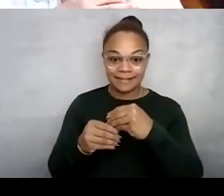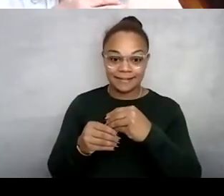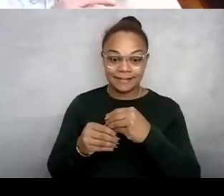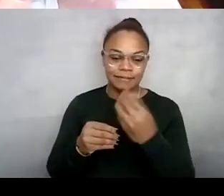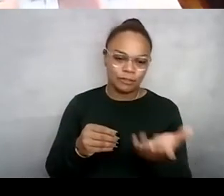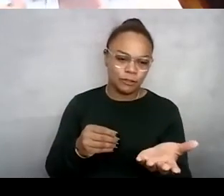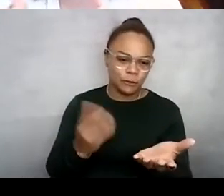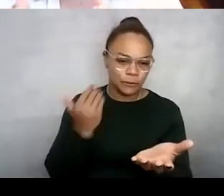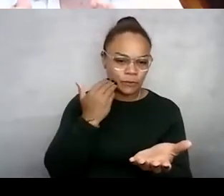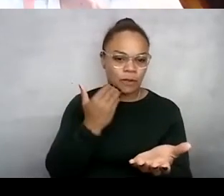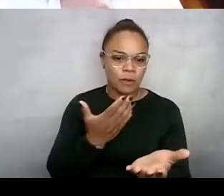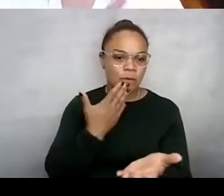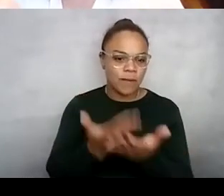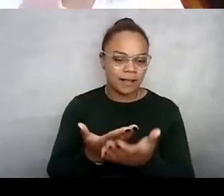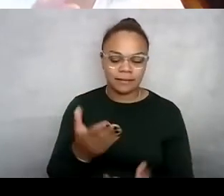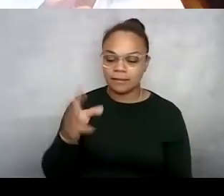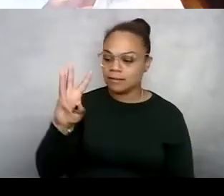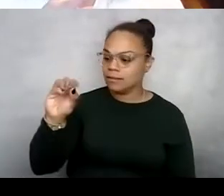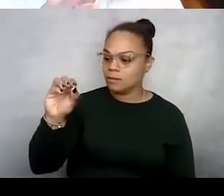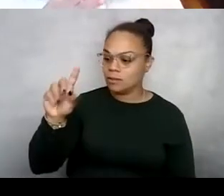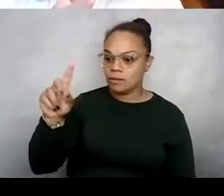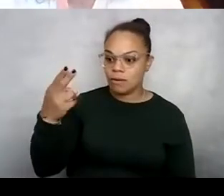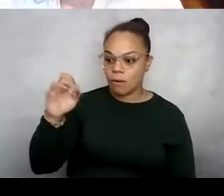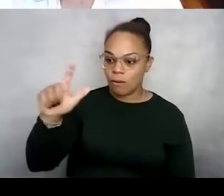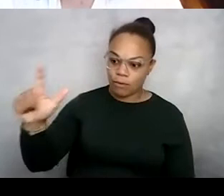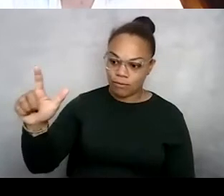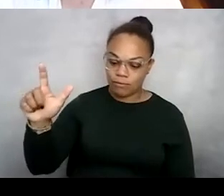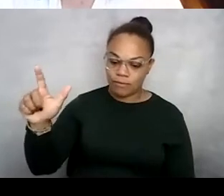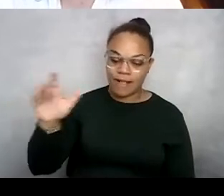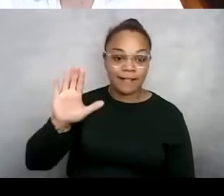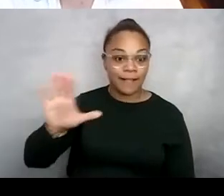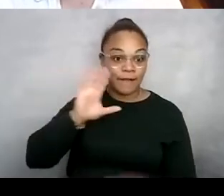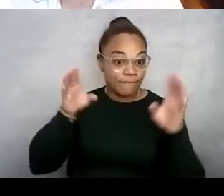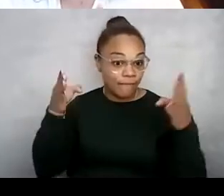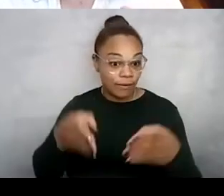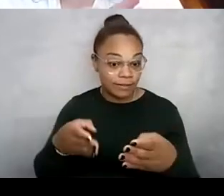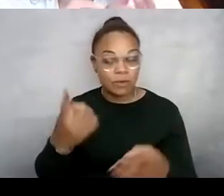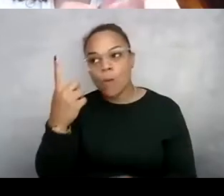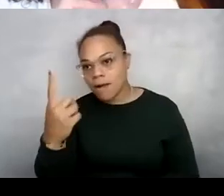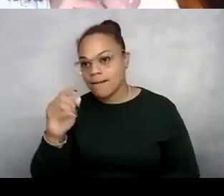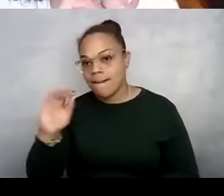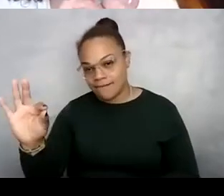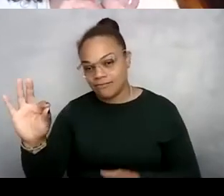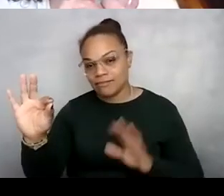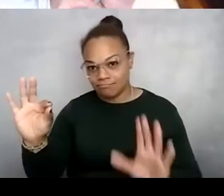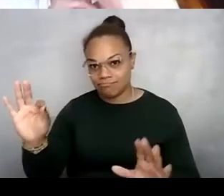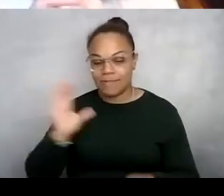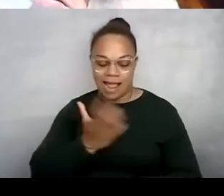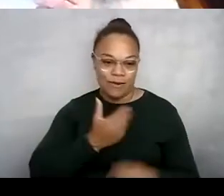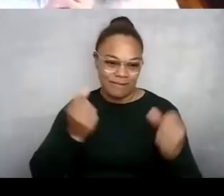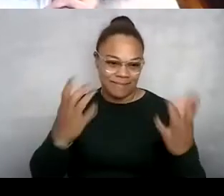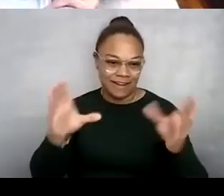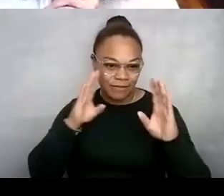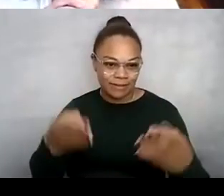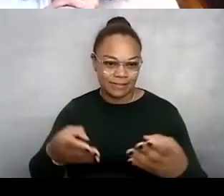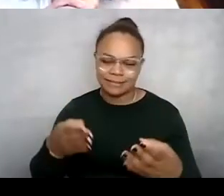very well, Woodhull is focused, one of our focuses, is that